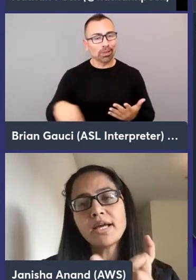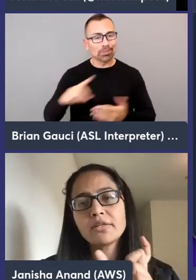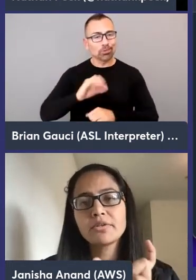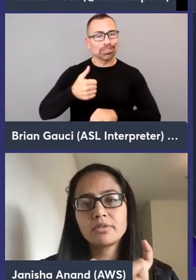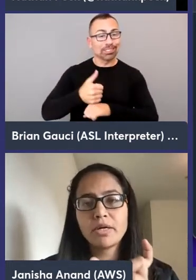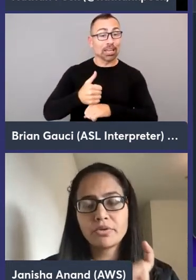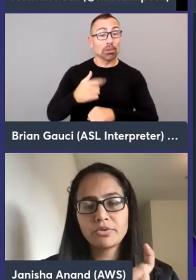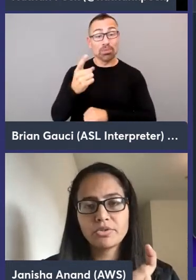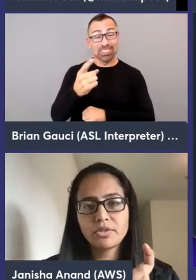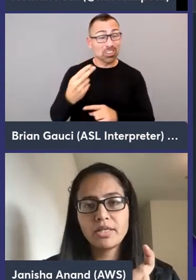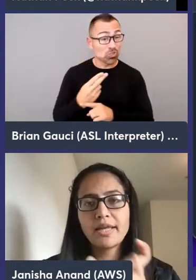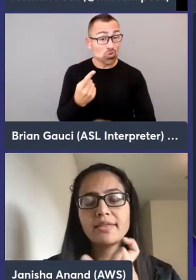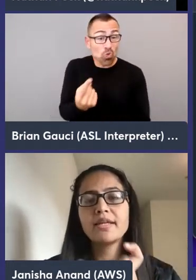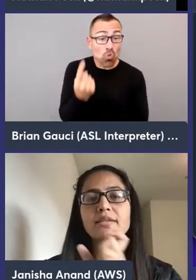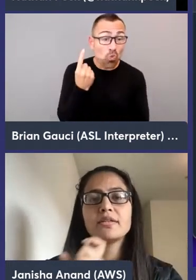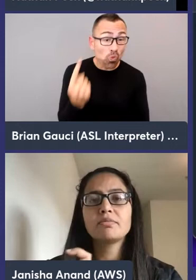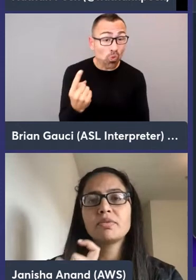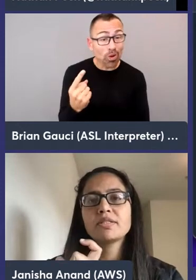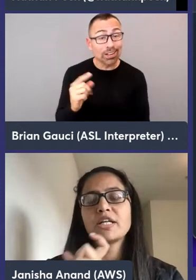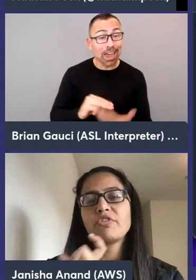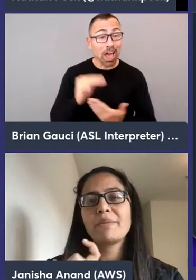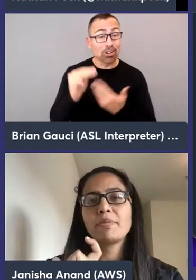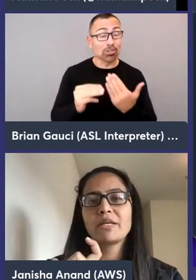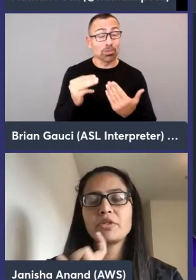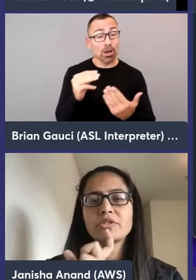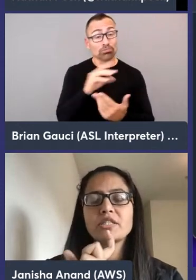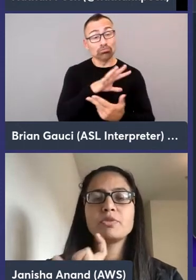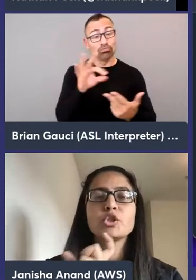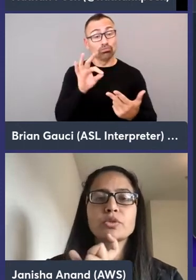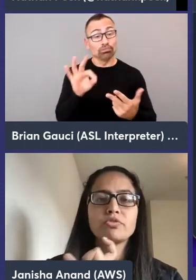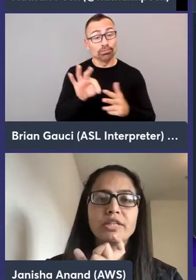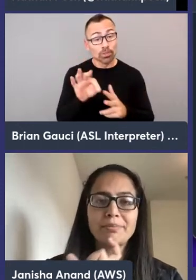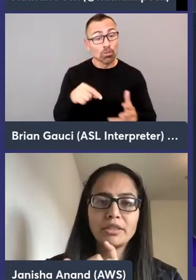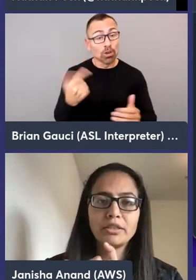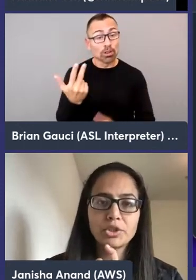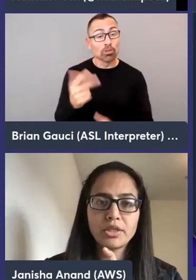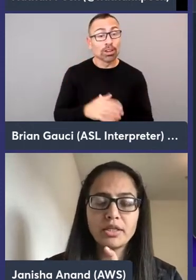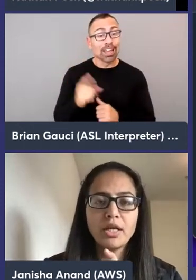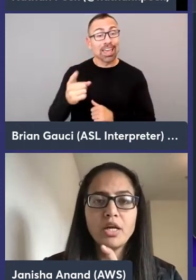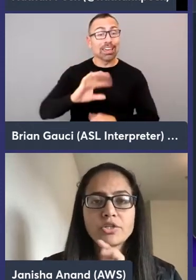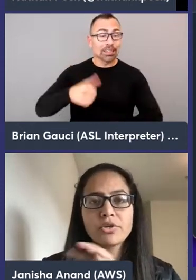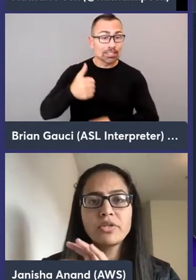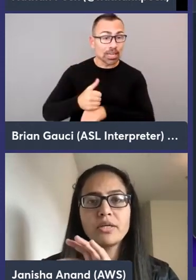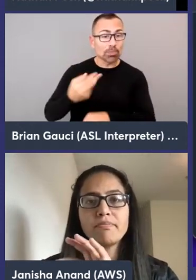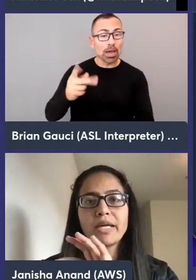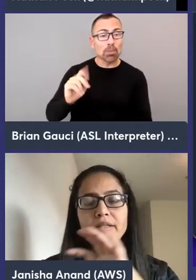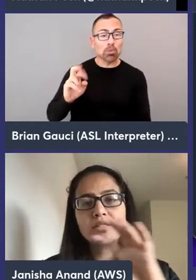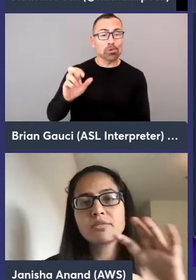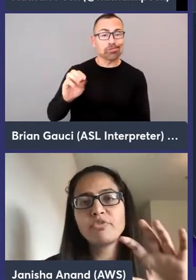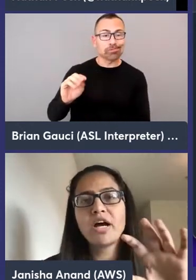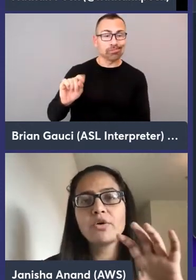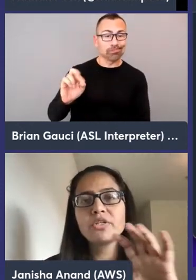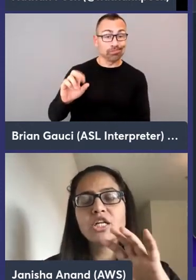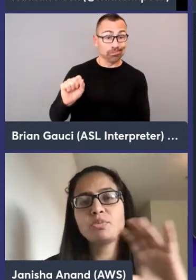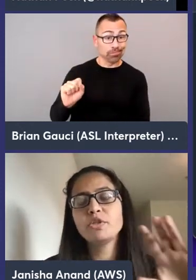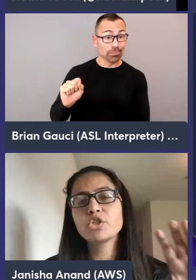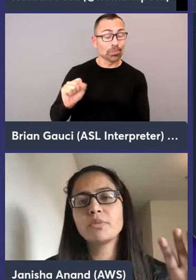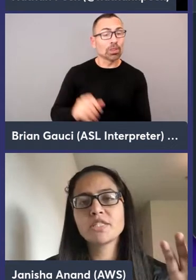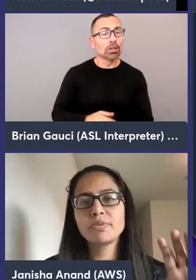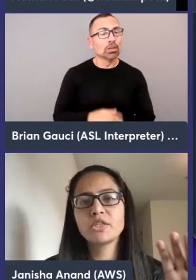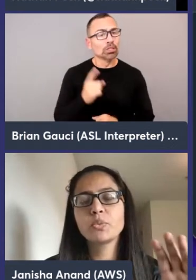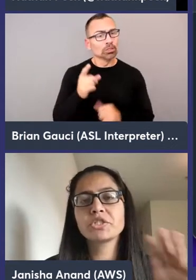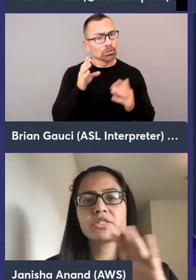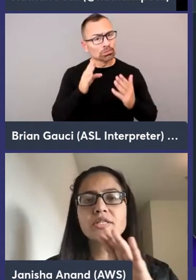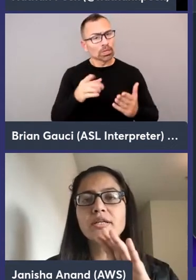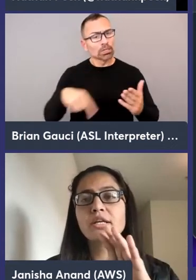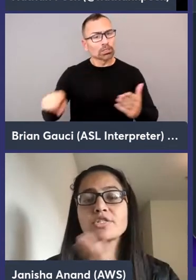one algorithm out of those three, and then the set of hyperparameters has been chosen for that particular trial. So the mechanism of how the HPO job is